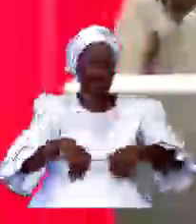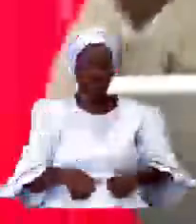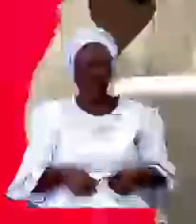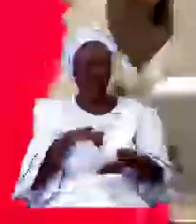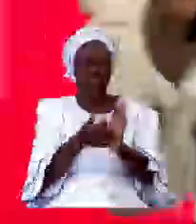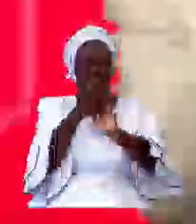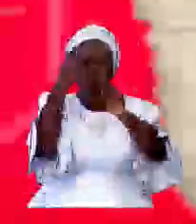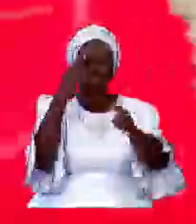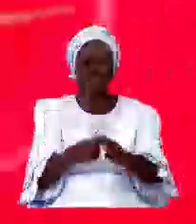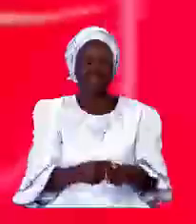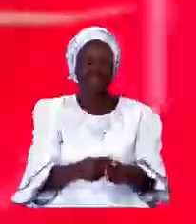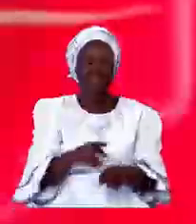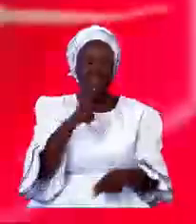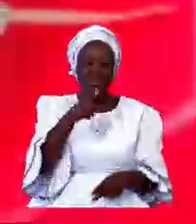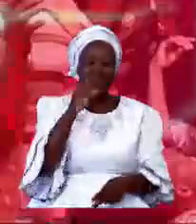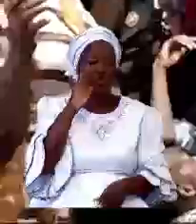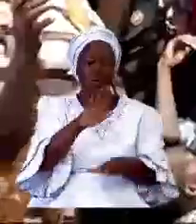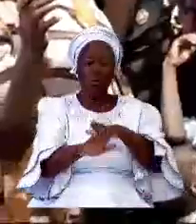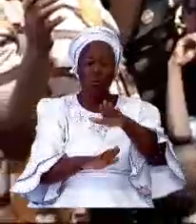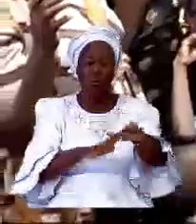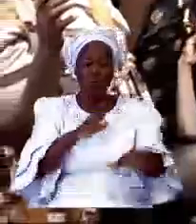You will run, you will not be weary.